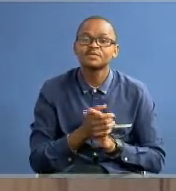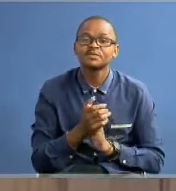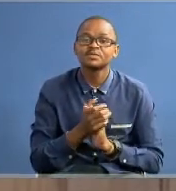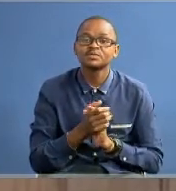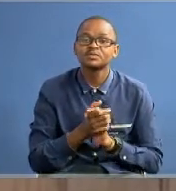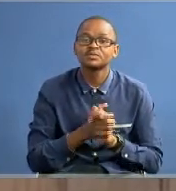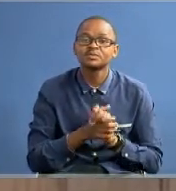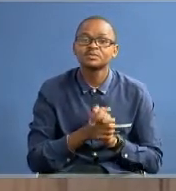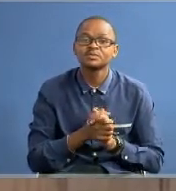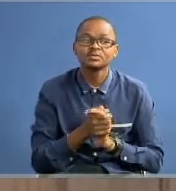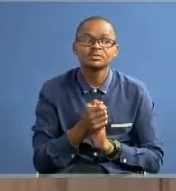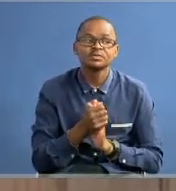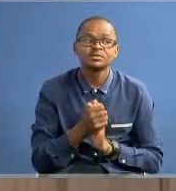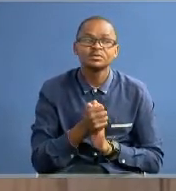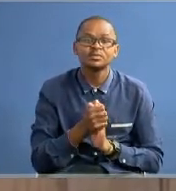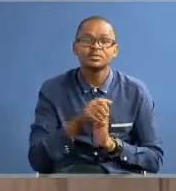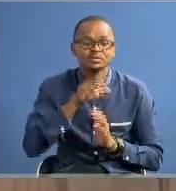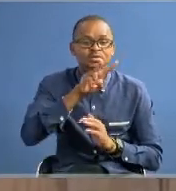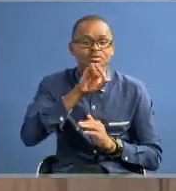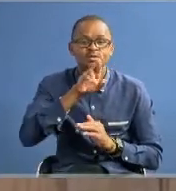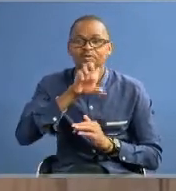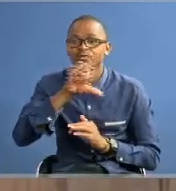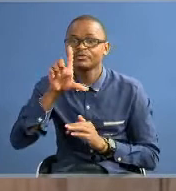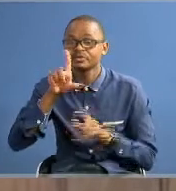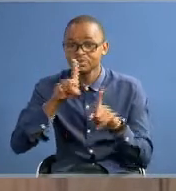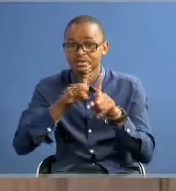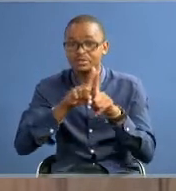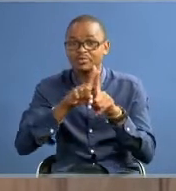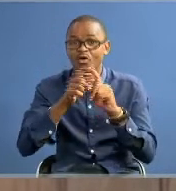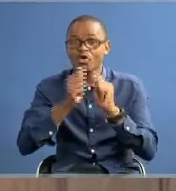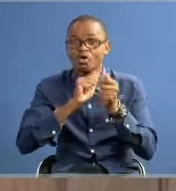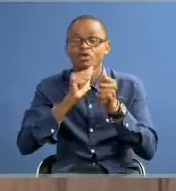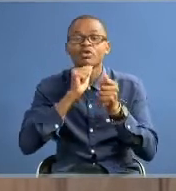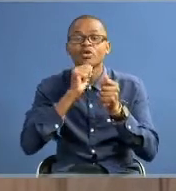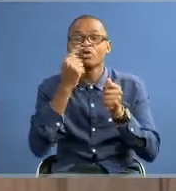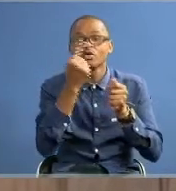I believe that virtual reality for education and also gaming,